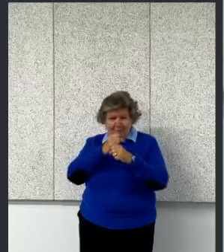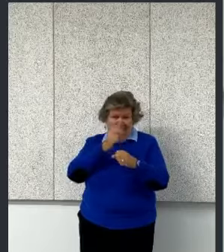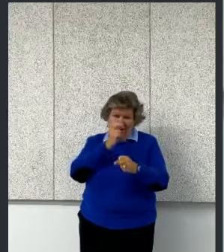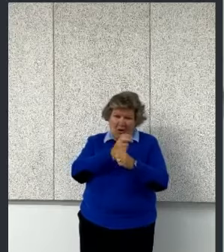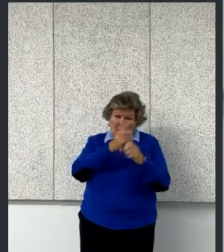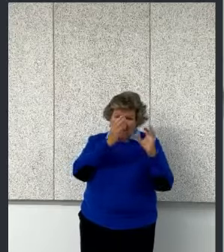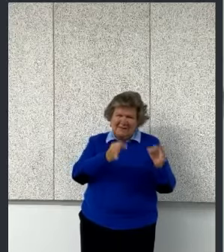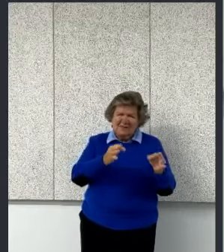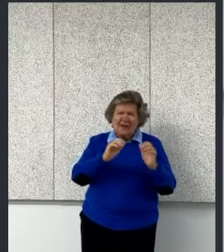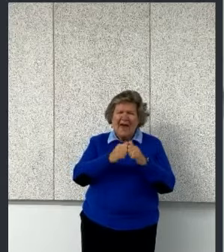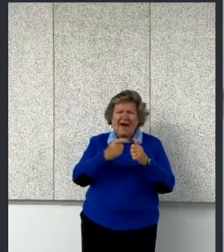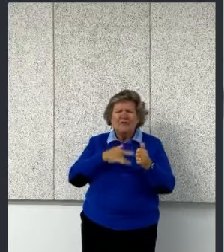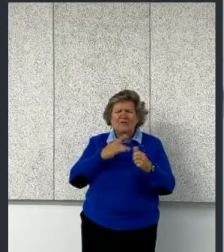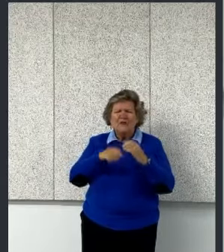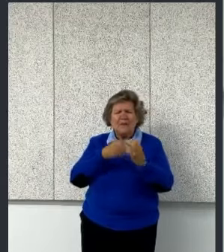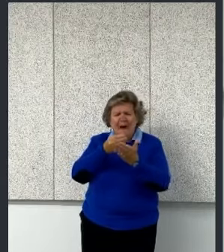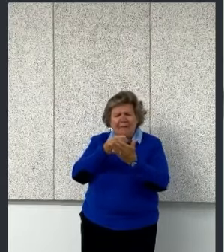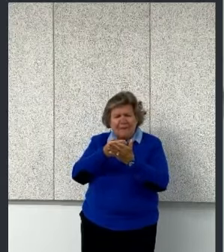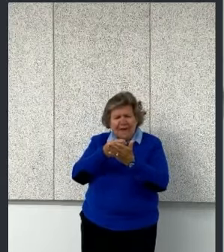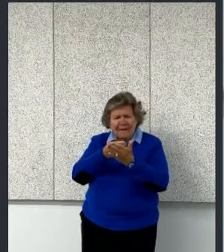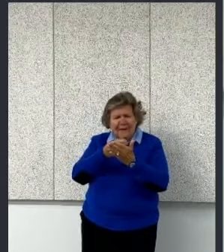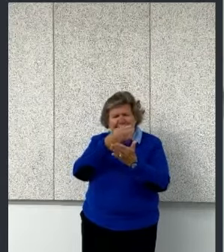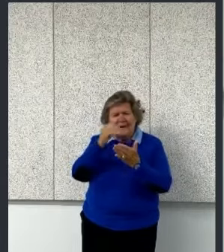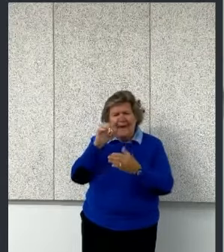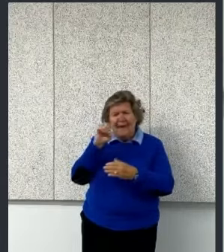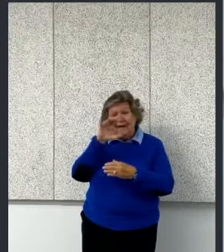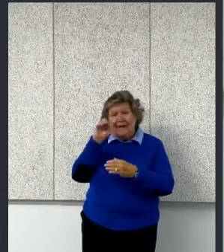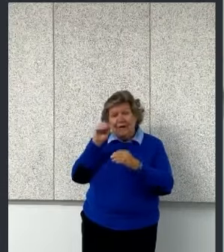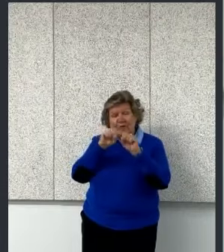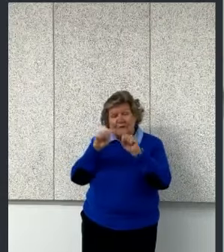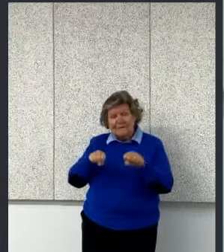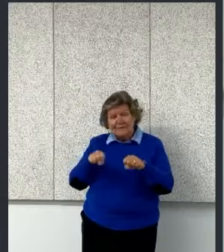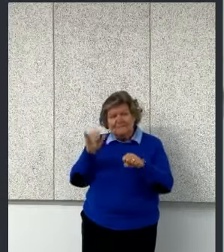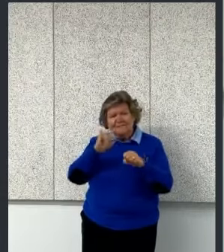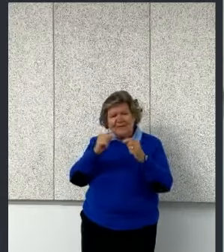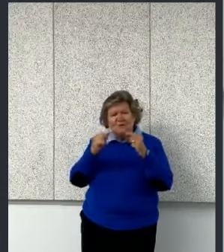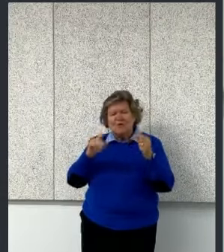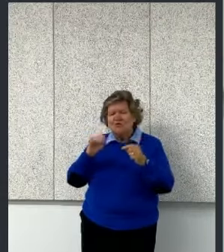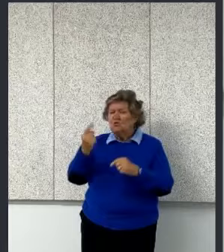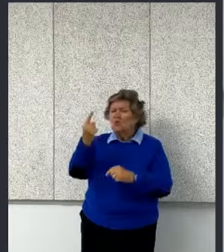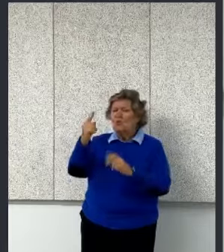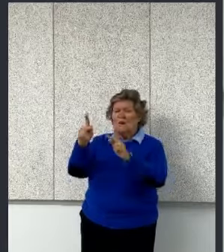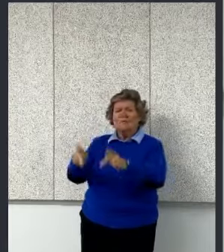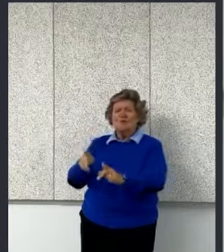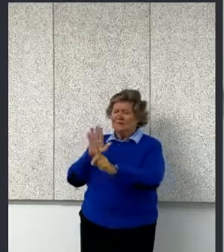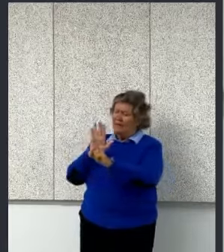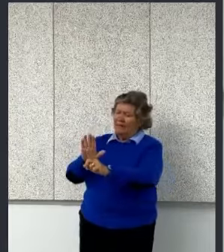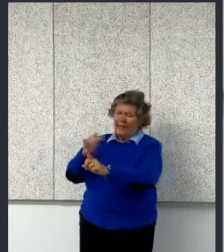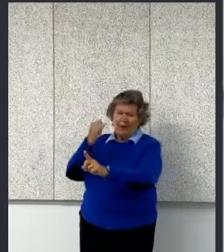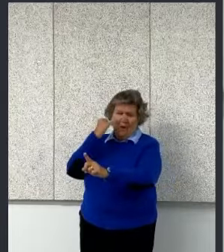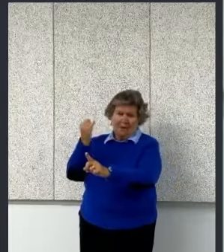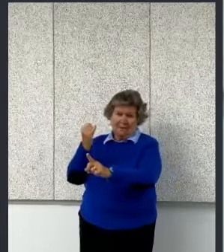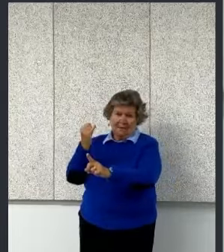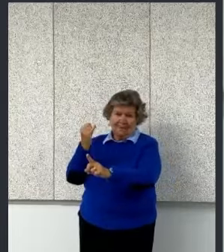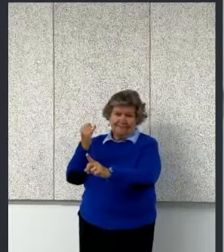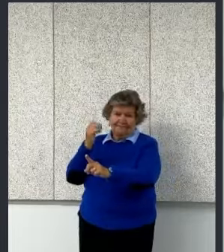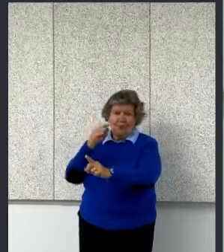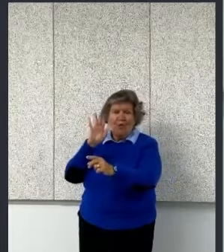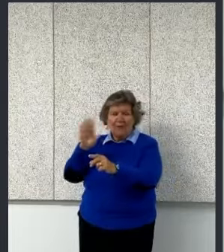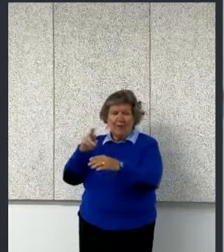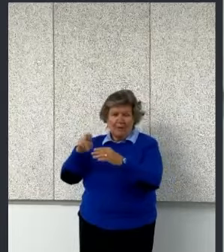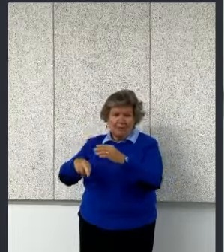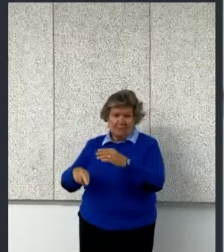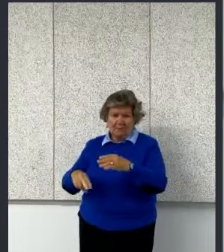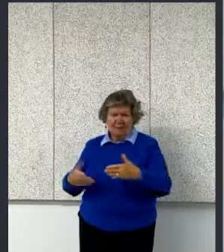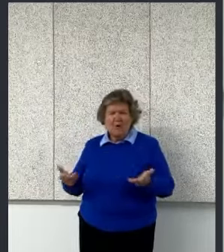an ecosystem as opposed to perhaps an individual idea or an individual outcome?